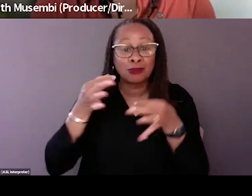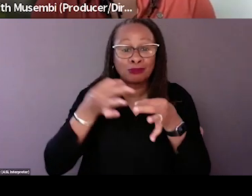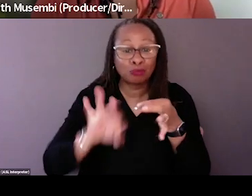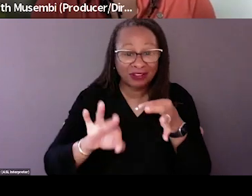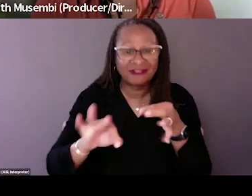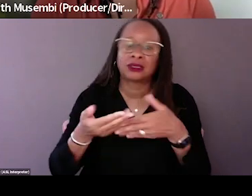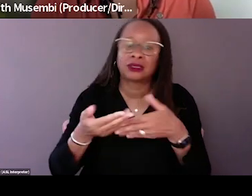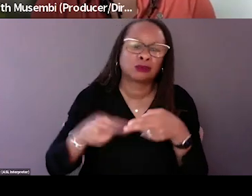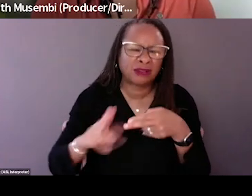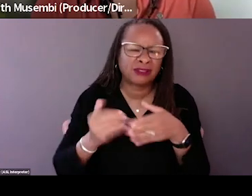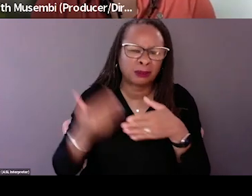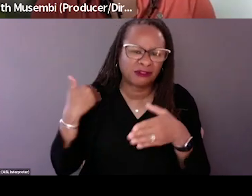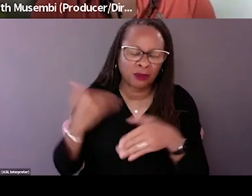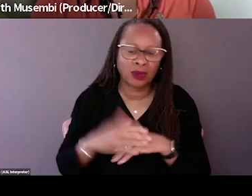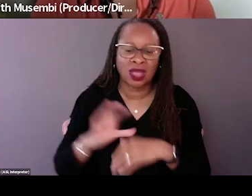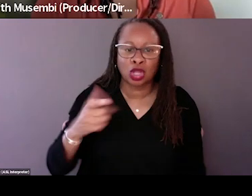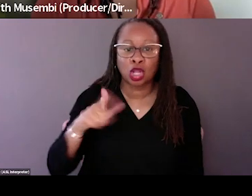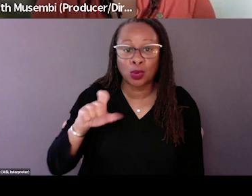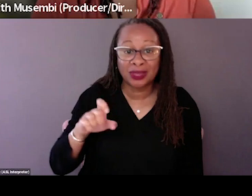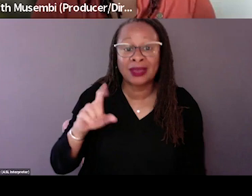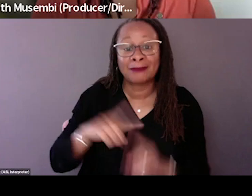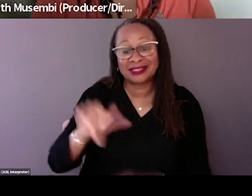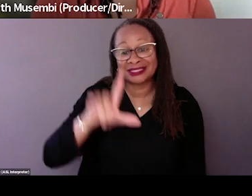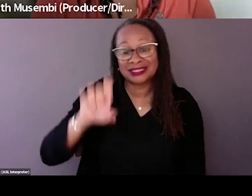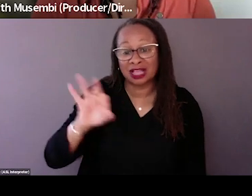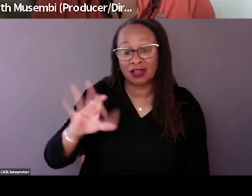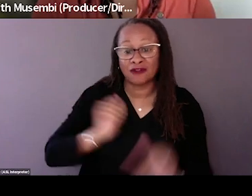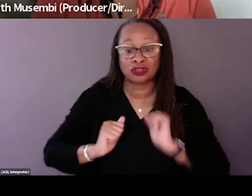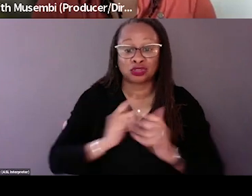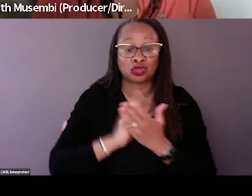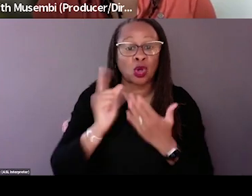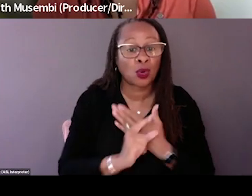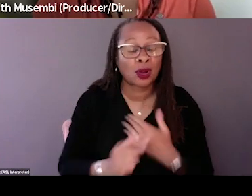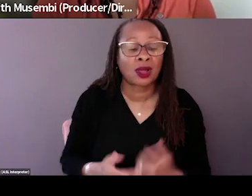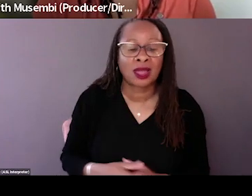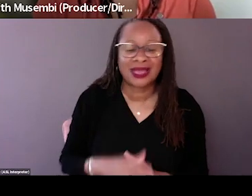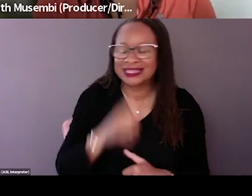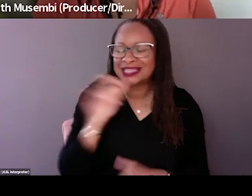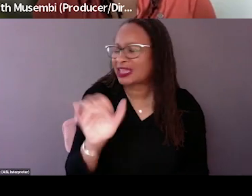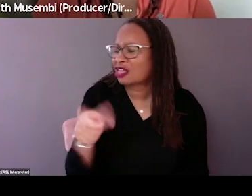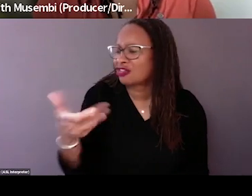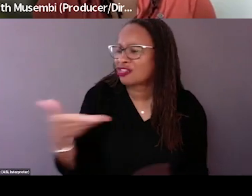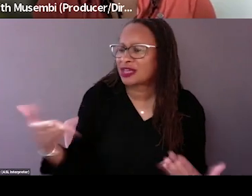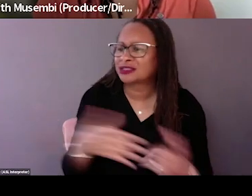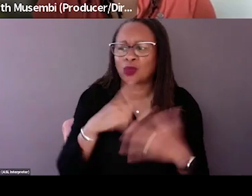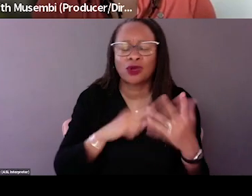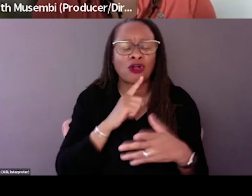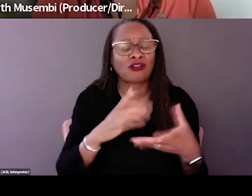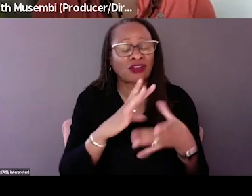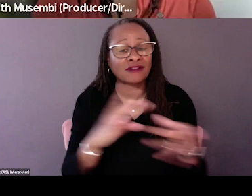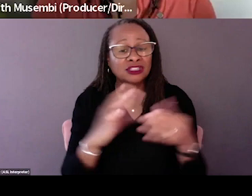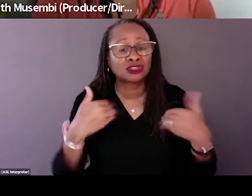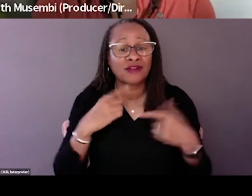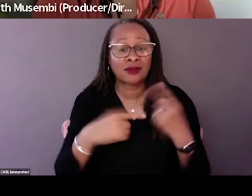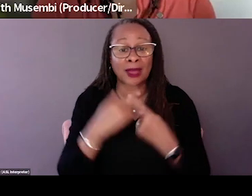the style of this show is unlike anything else. Like, what were the conversations you had about the tone and the aesthetic of